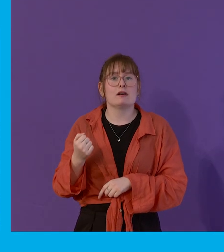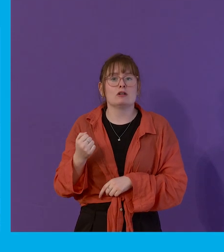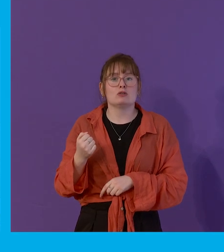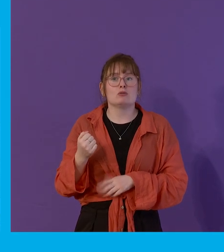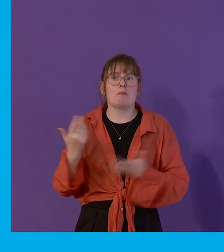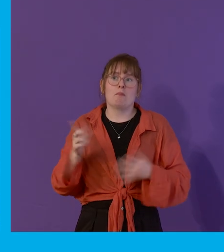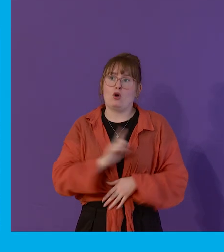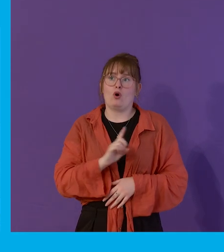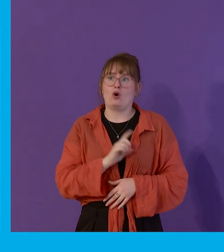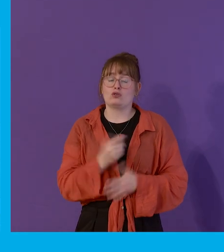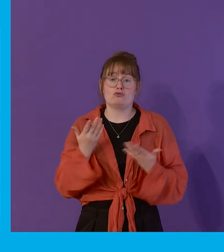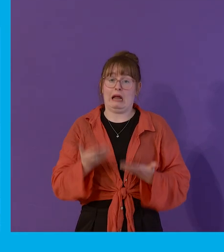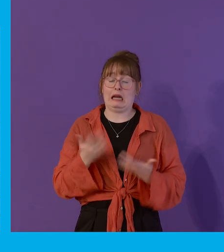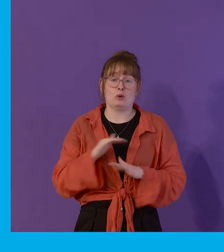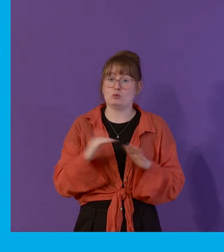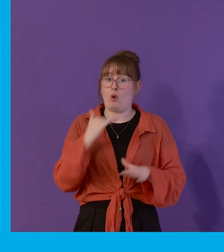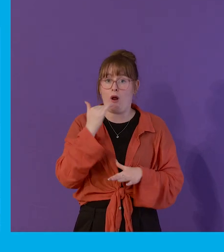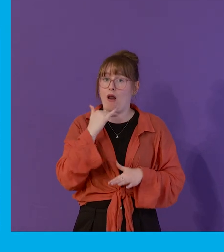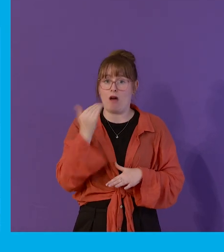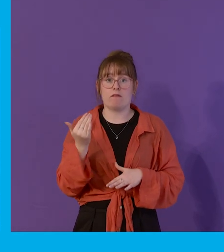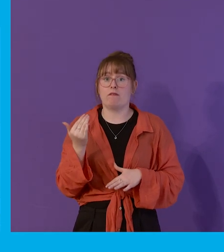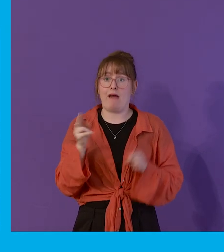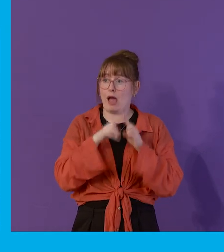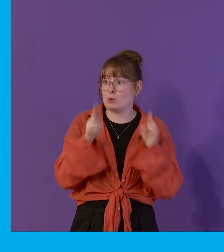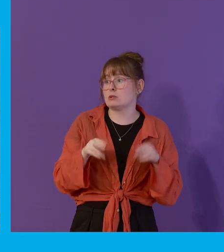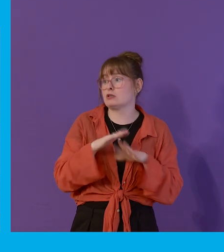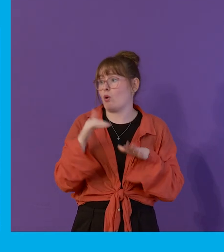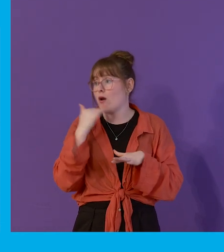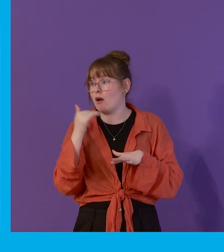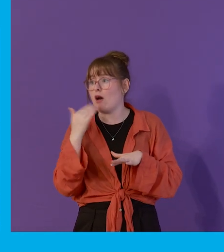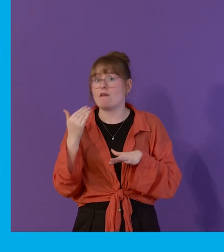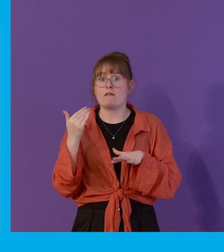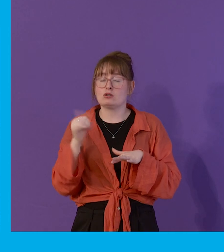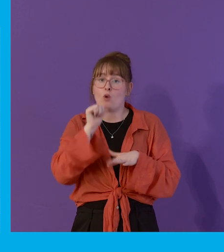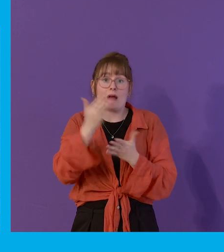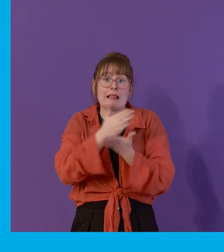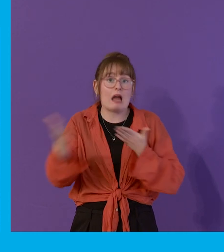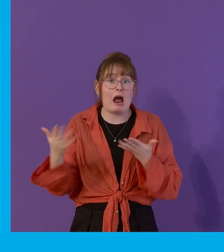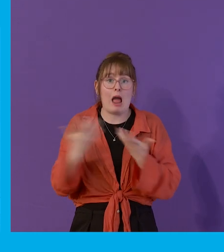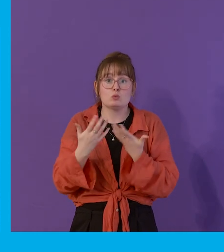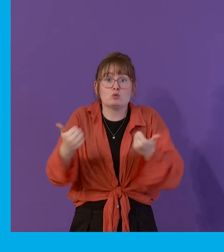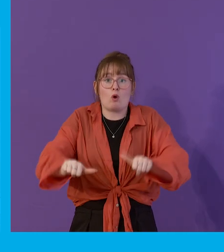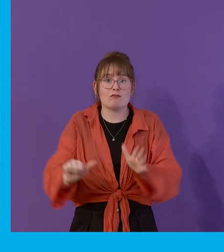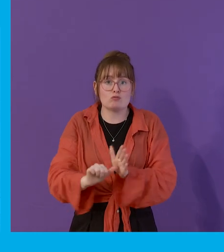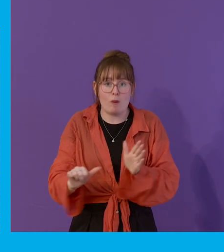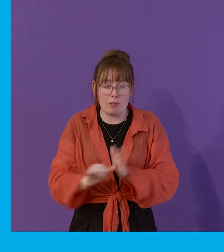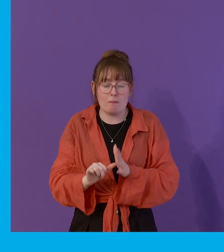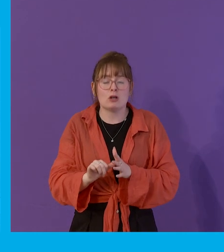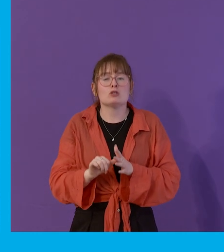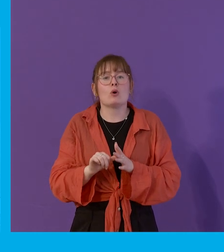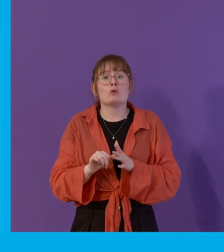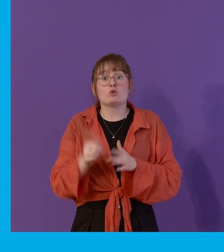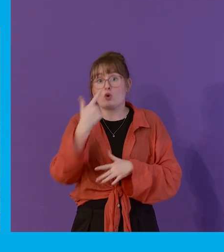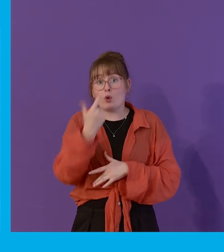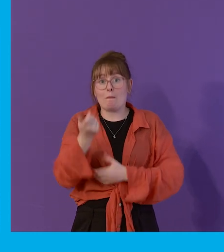from underneath the lack of direction in terms of moving to a more preventative asset-based place? So I was thinking about housing, and if we could get people